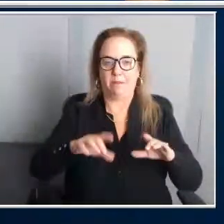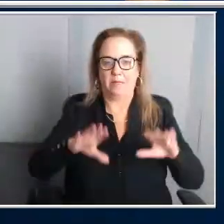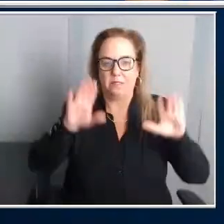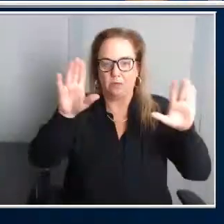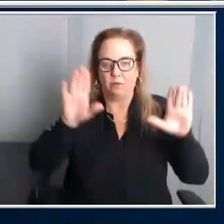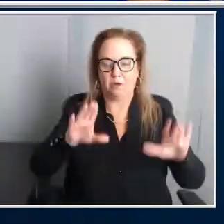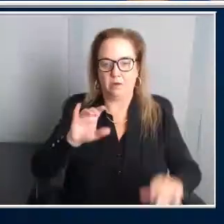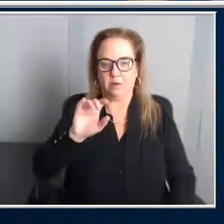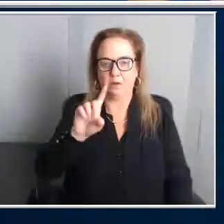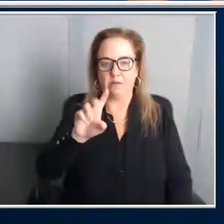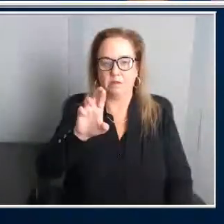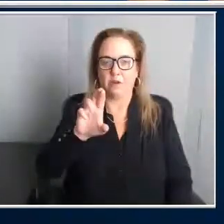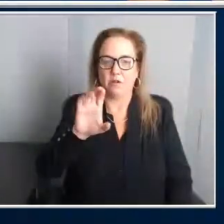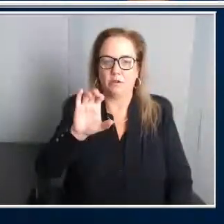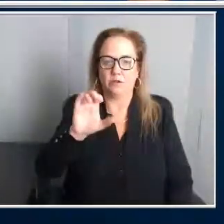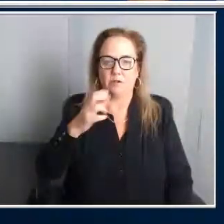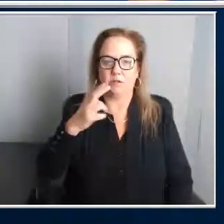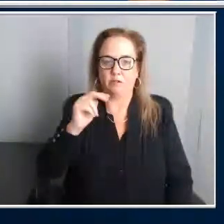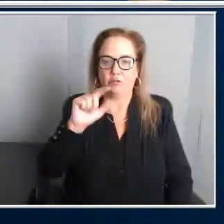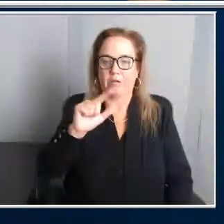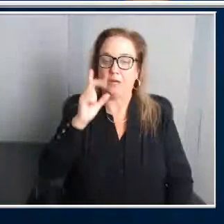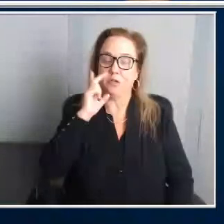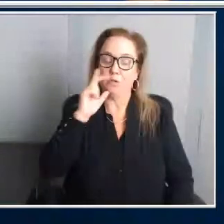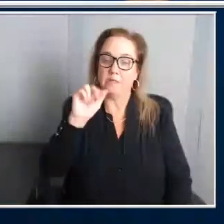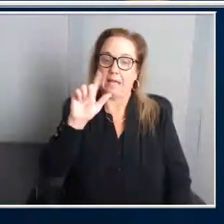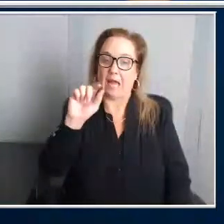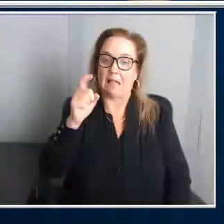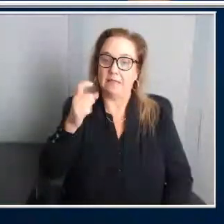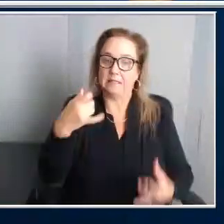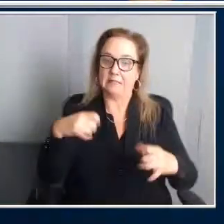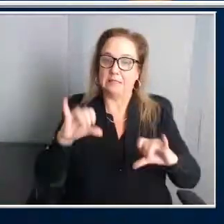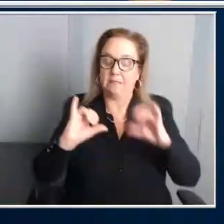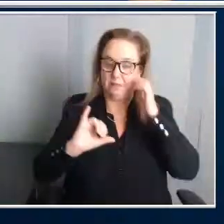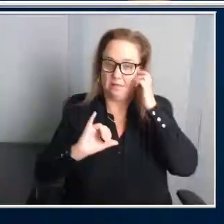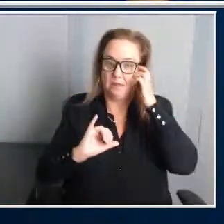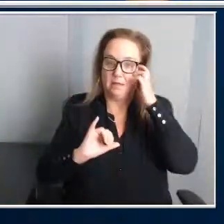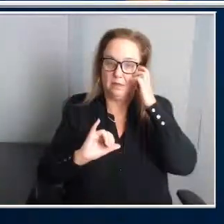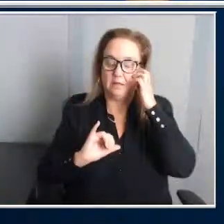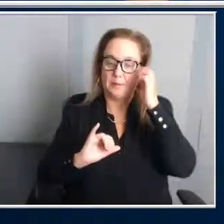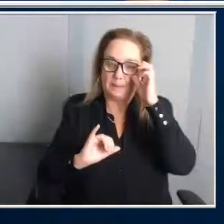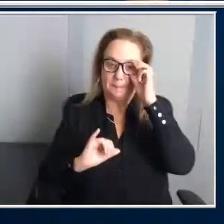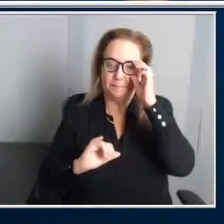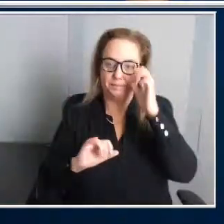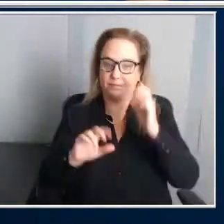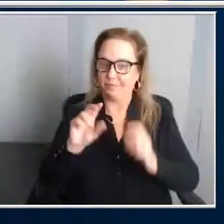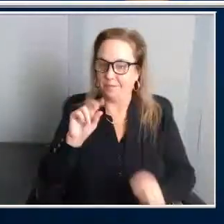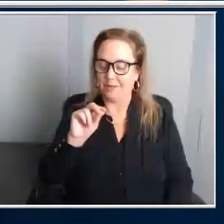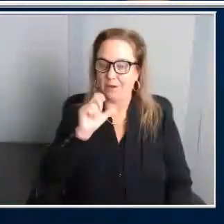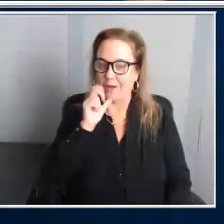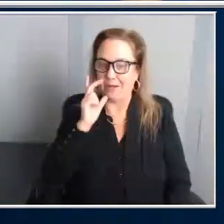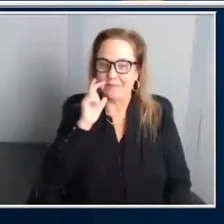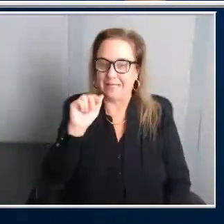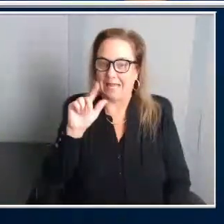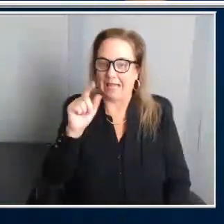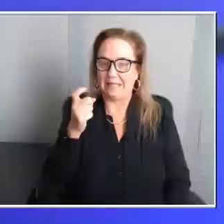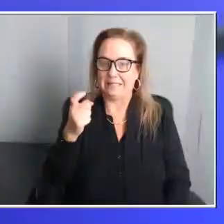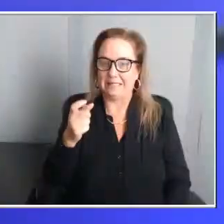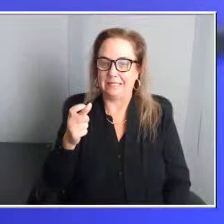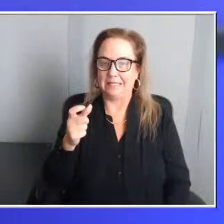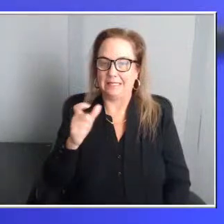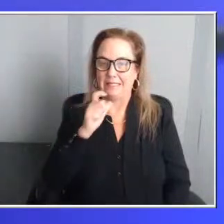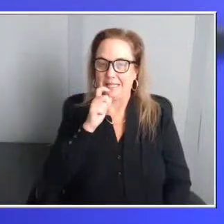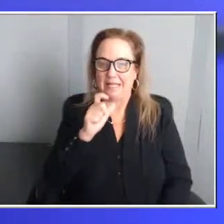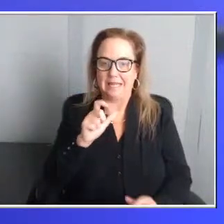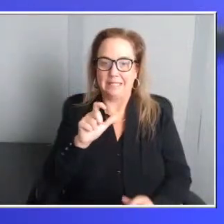Dr. Cheng, do you continue to see Alex? So actually, no. Which is good. He doesn't have to see